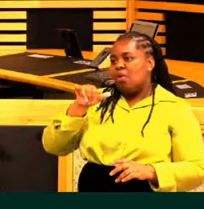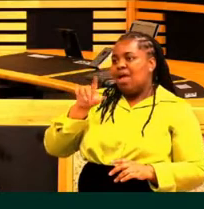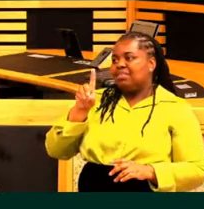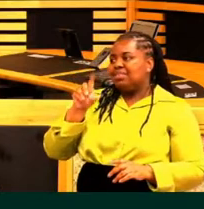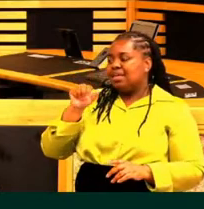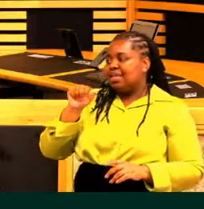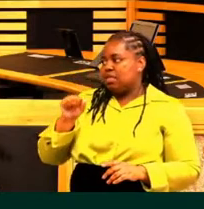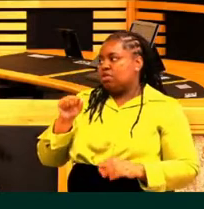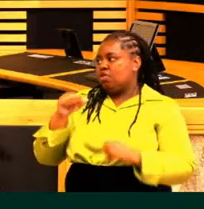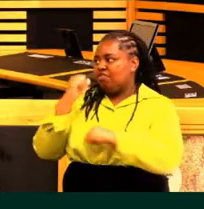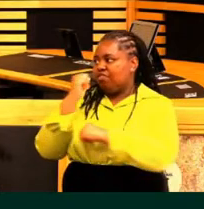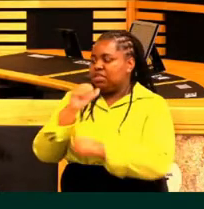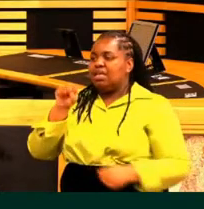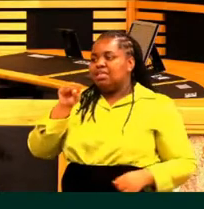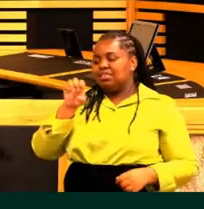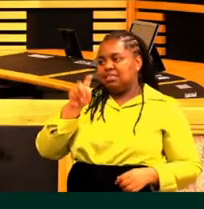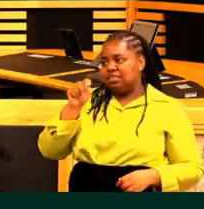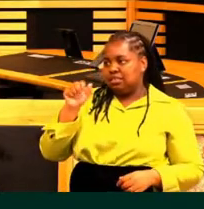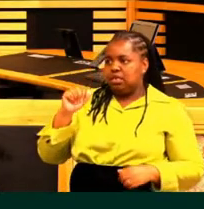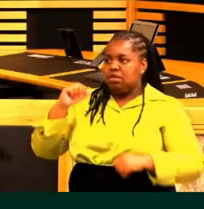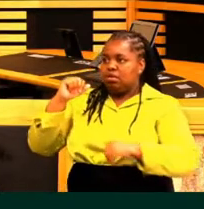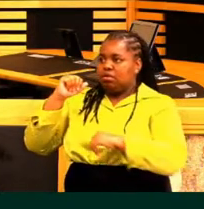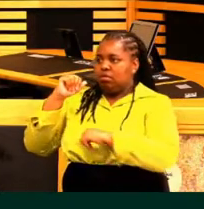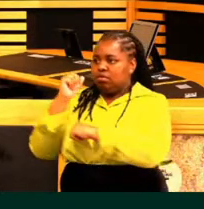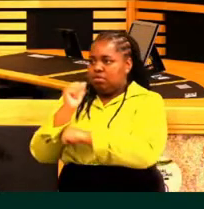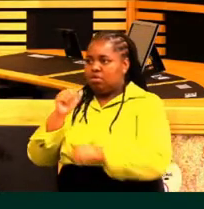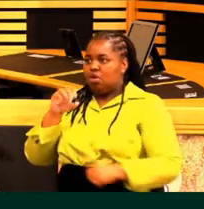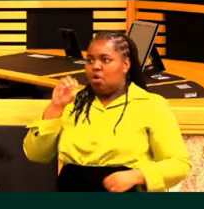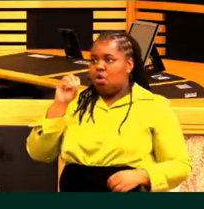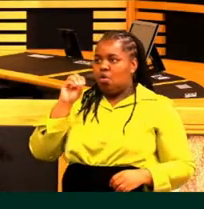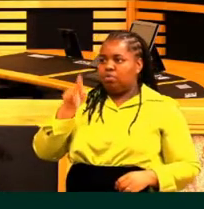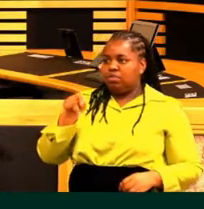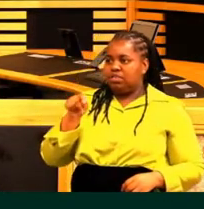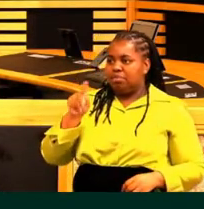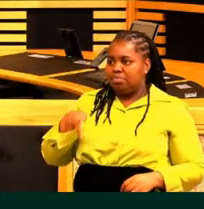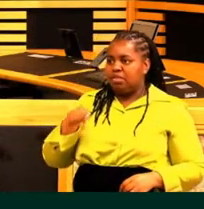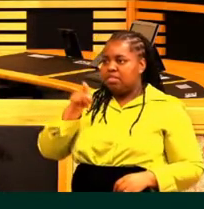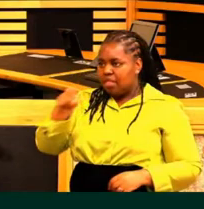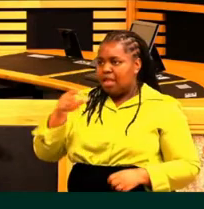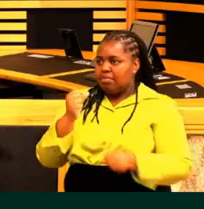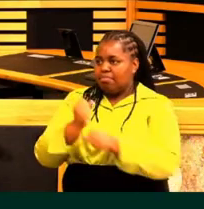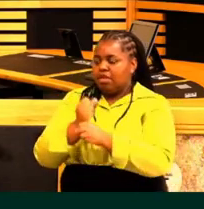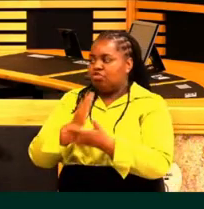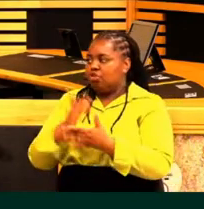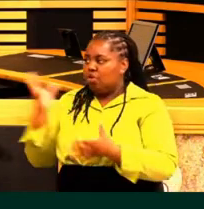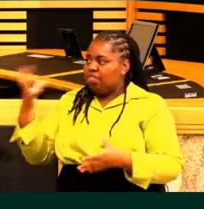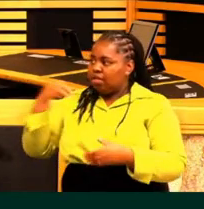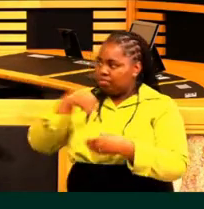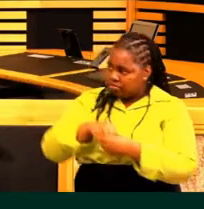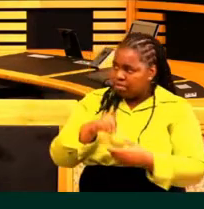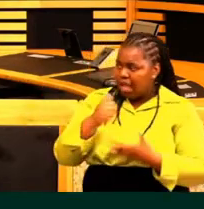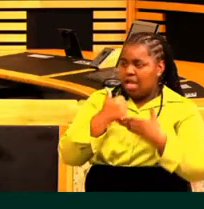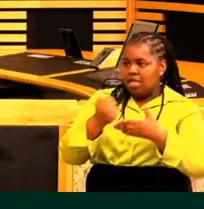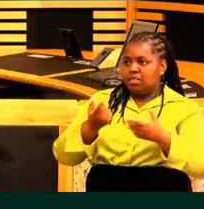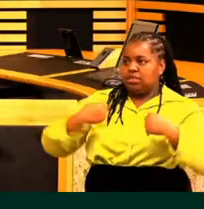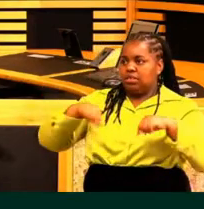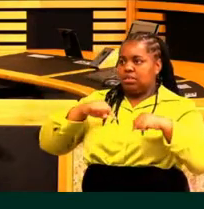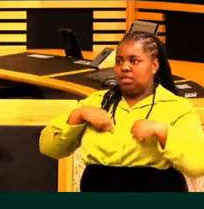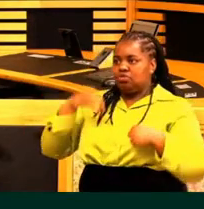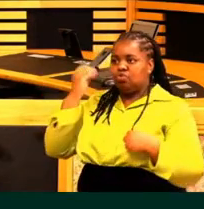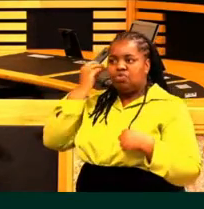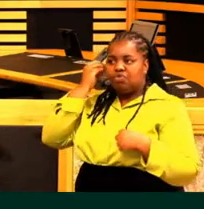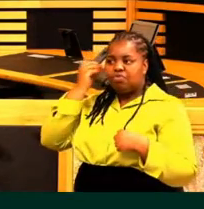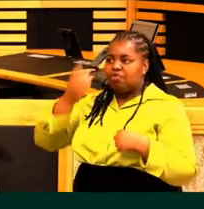office they have a cedar office they have this OTP office that can cater and assist with access to information